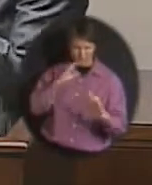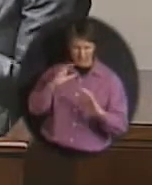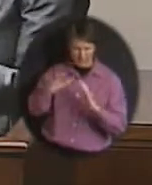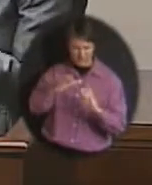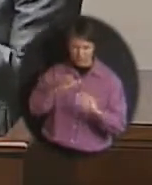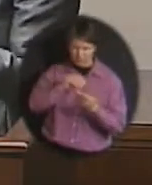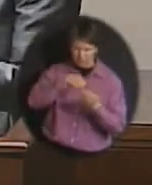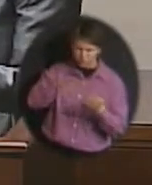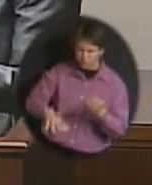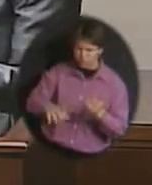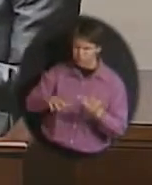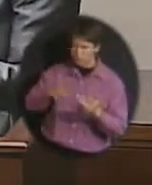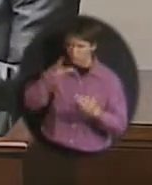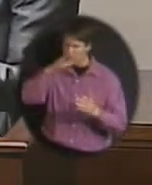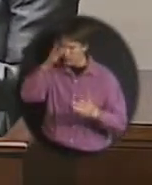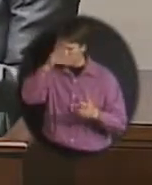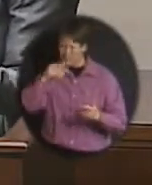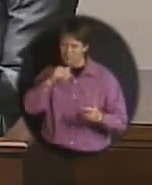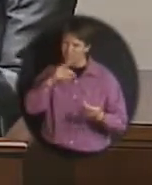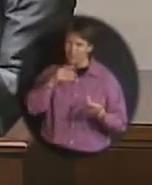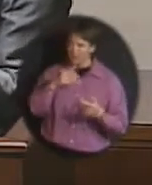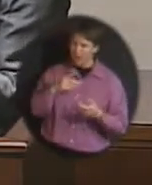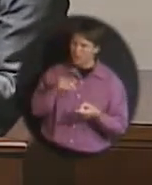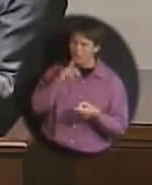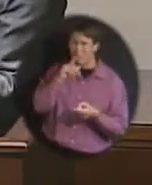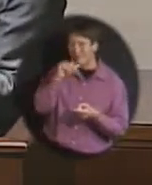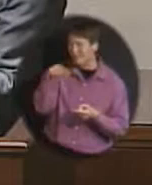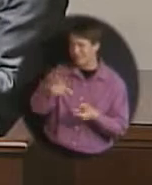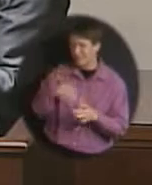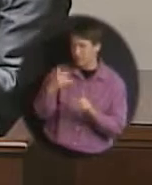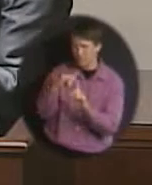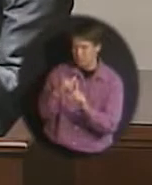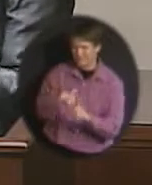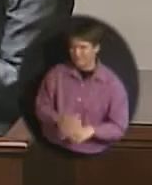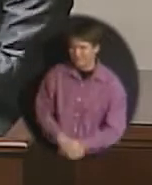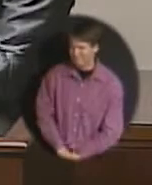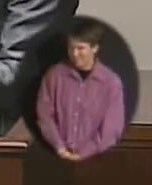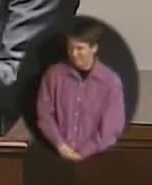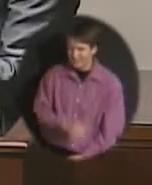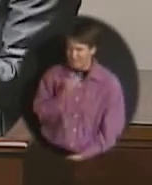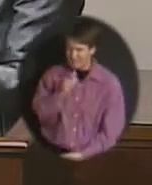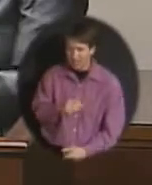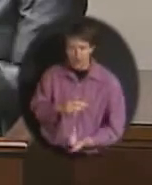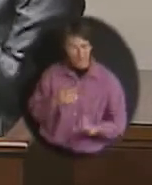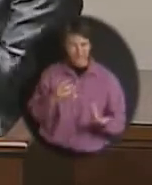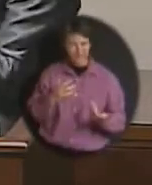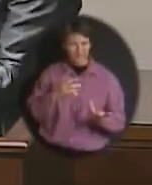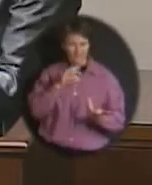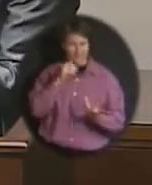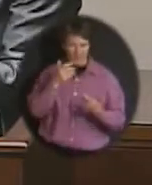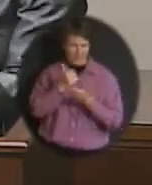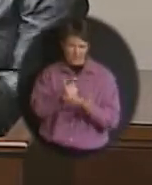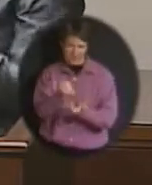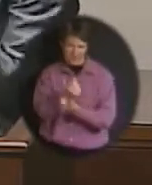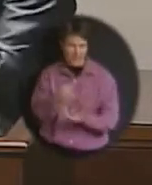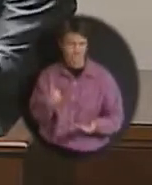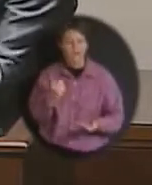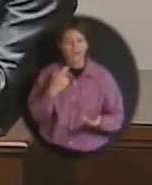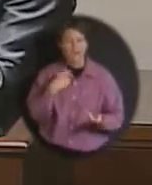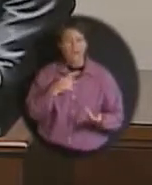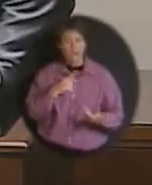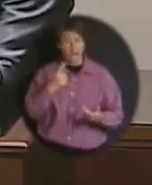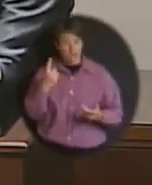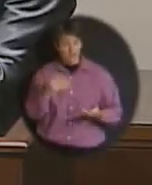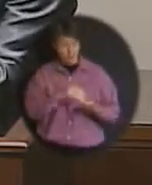well, this really isn't bullying, is kind of a no-win. Right. Because someone's uncomfortable and feeling unsafe, and we need to